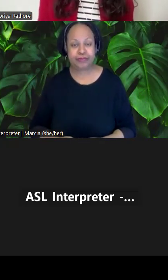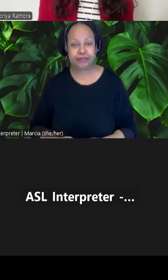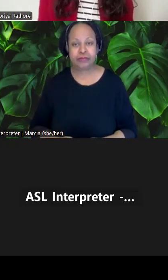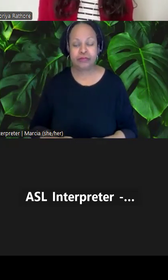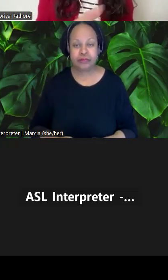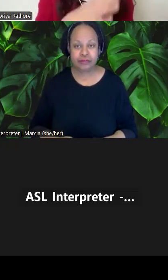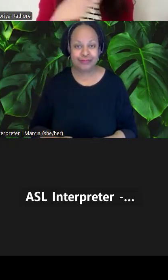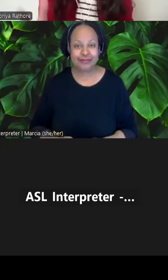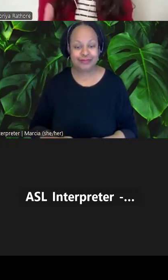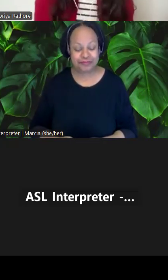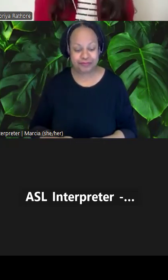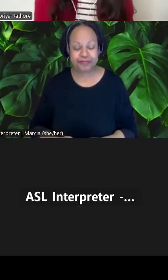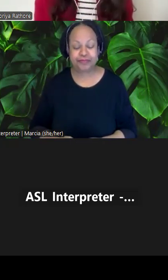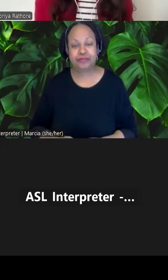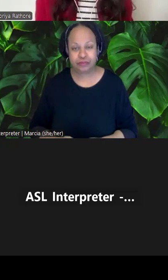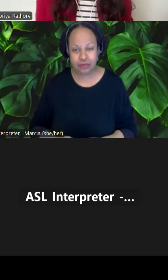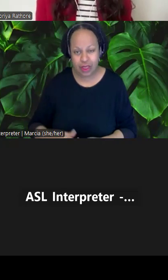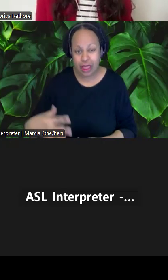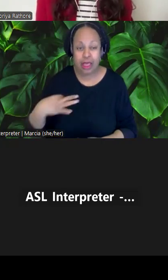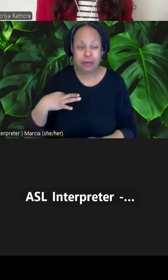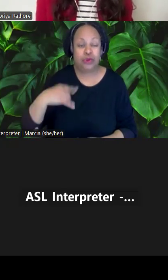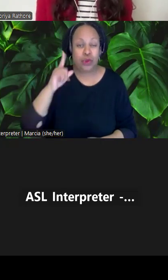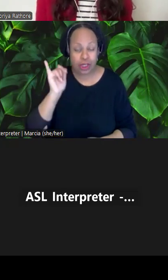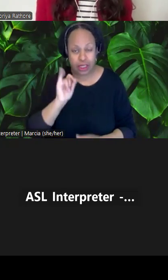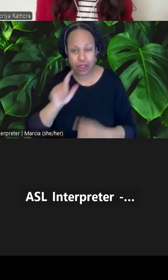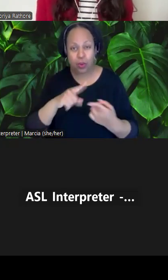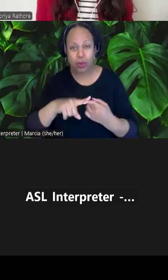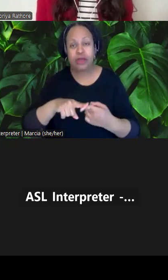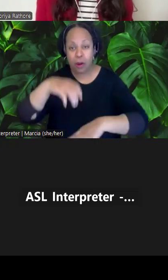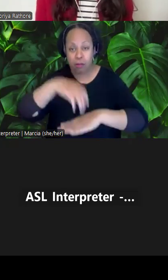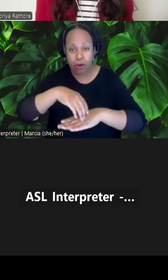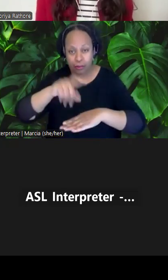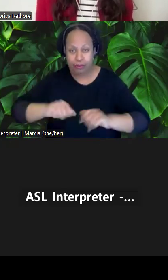So here's what it looks like when you go to the application portal.